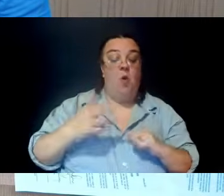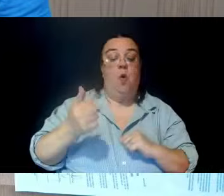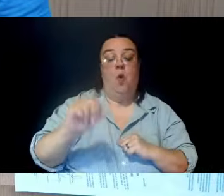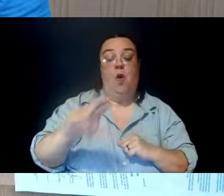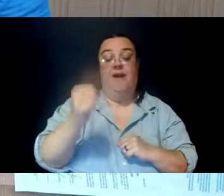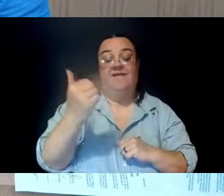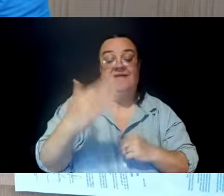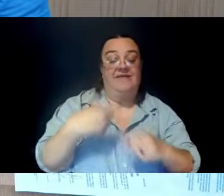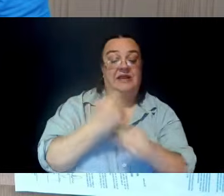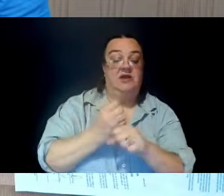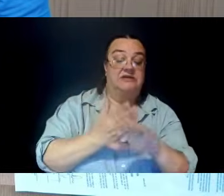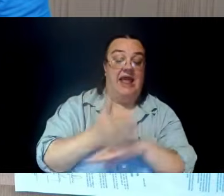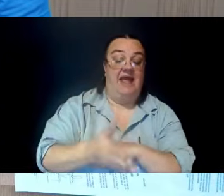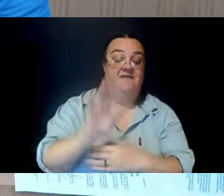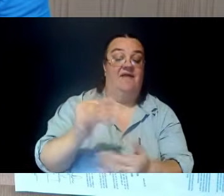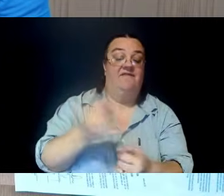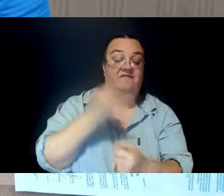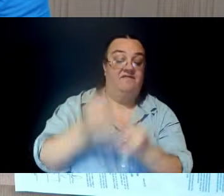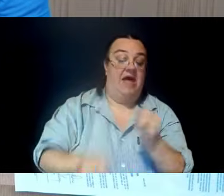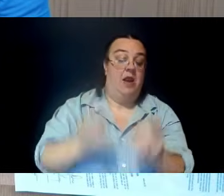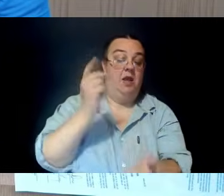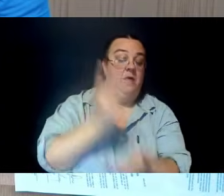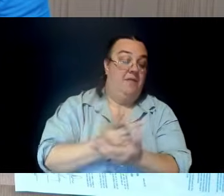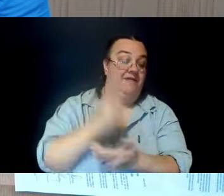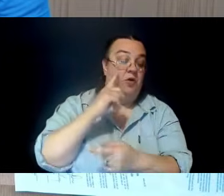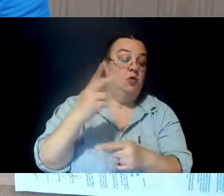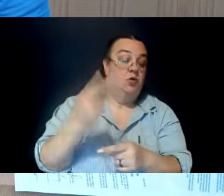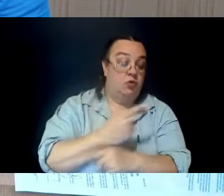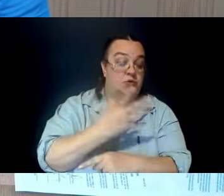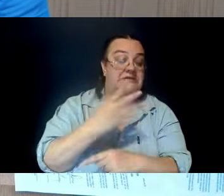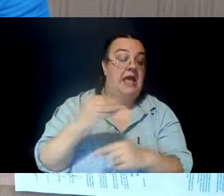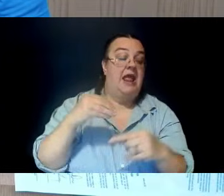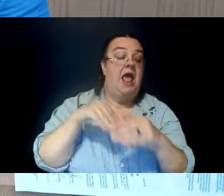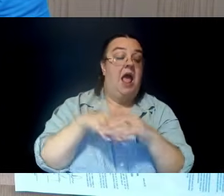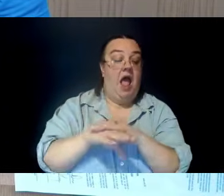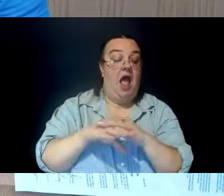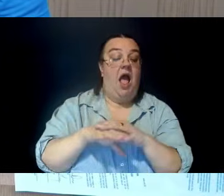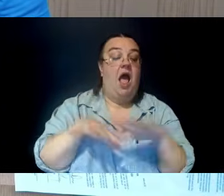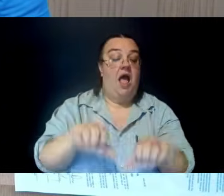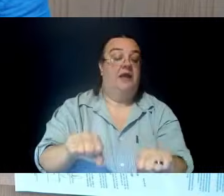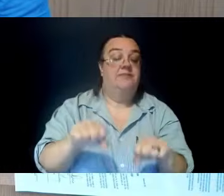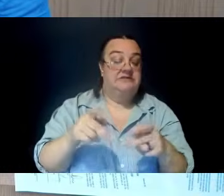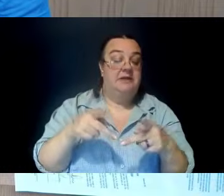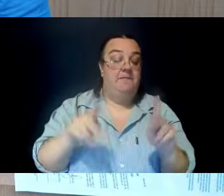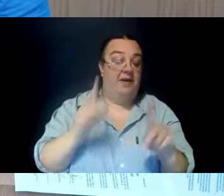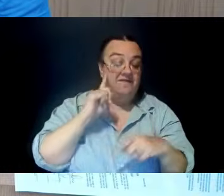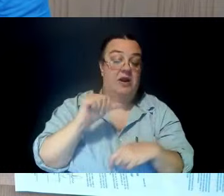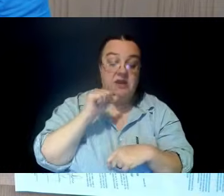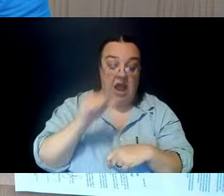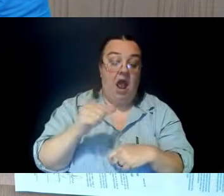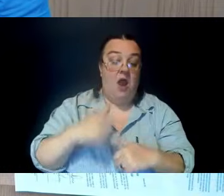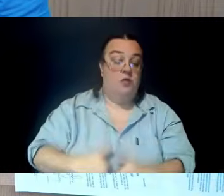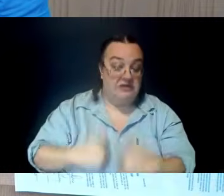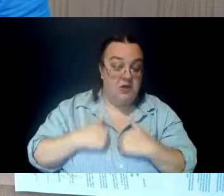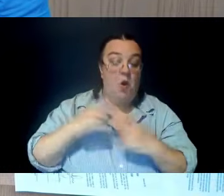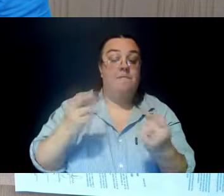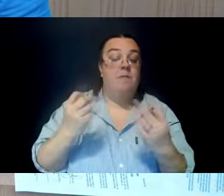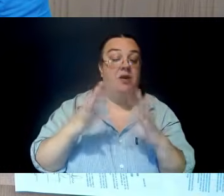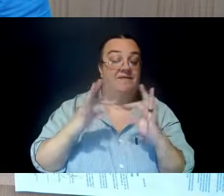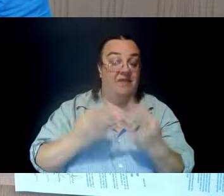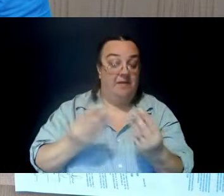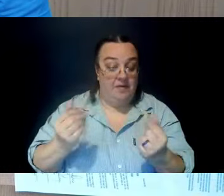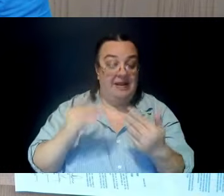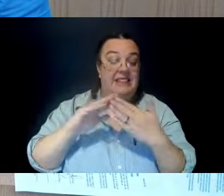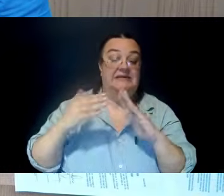of any use and occupancy permit for non-residential or multifamily properties. The town of Cheverly intends to enter